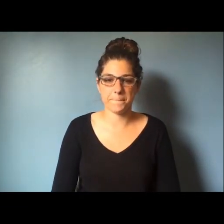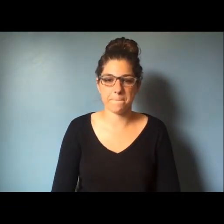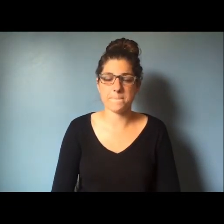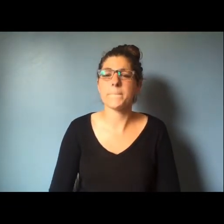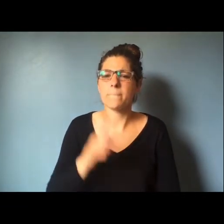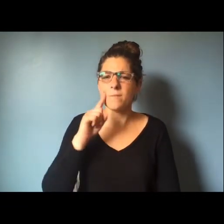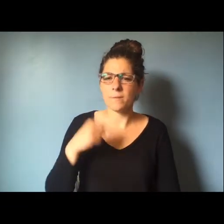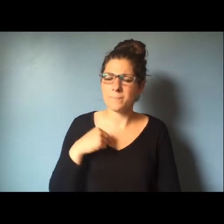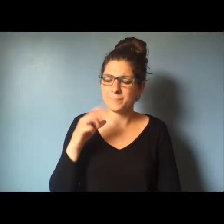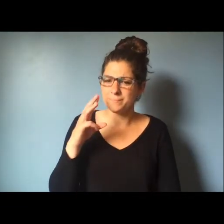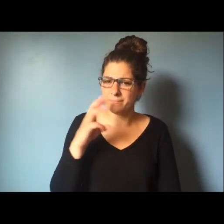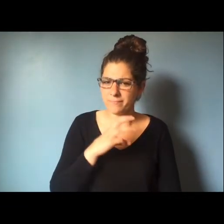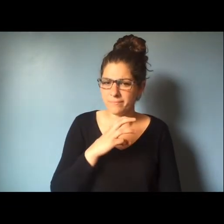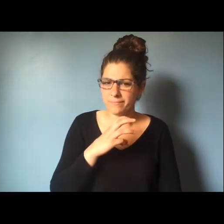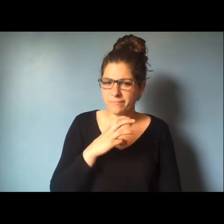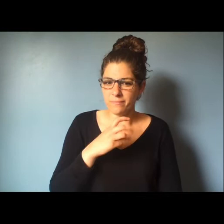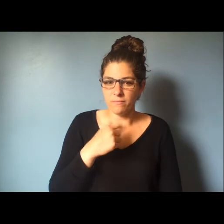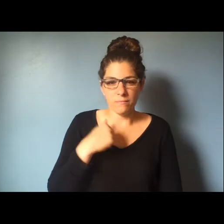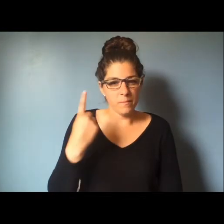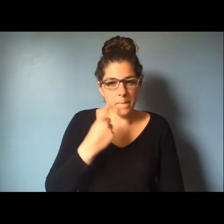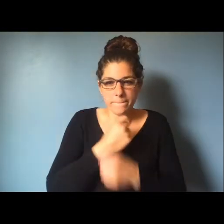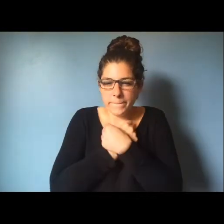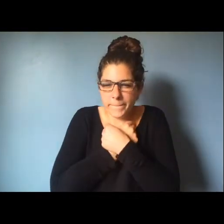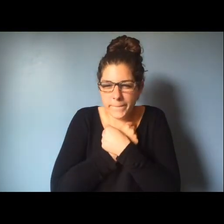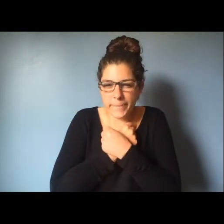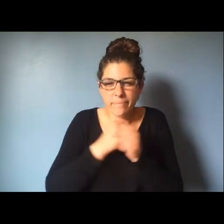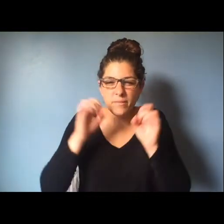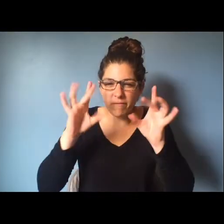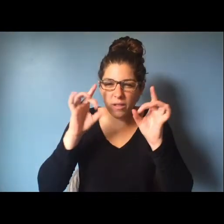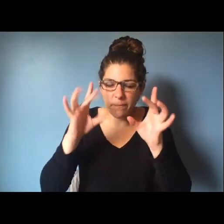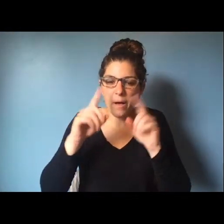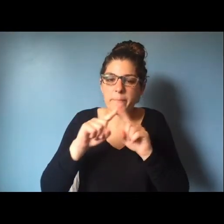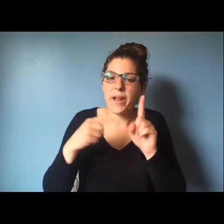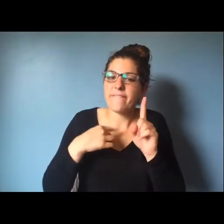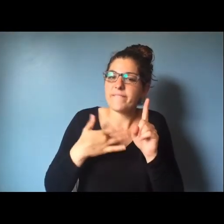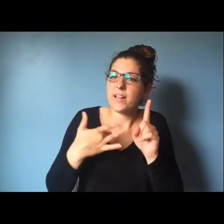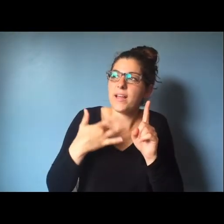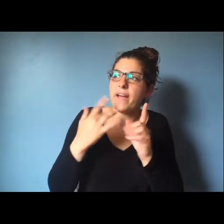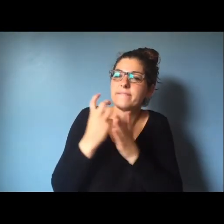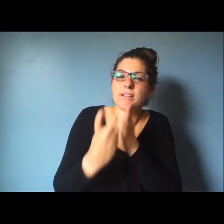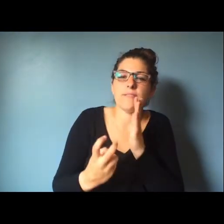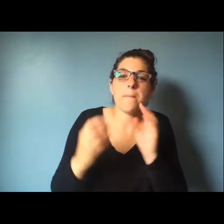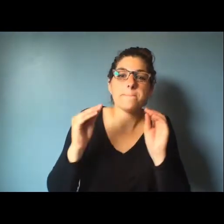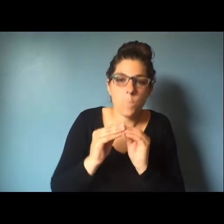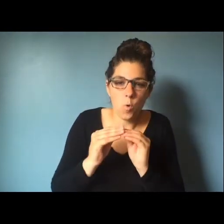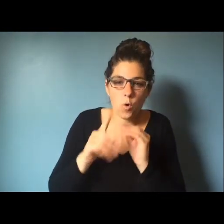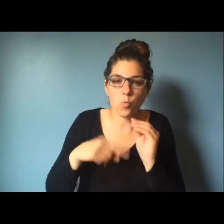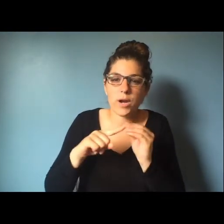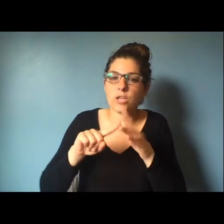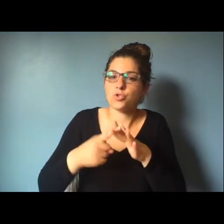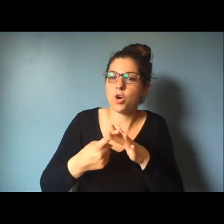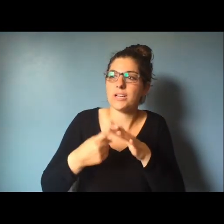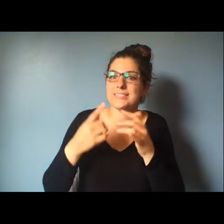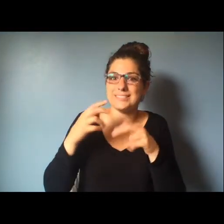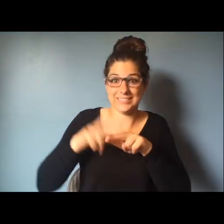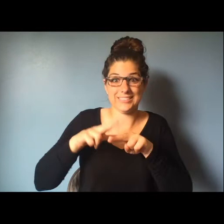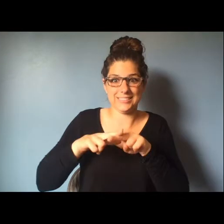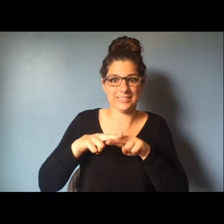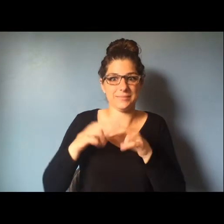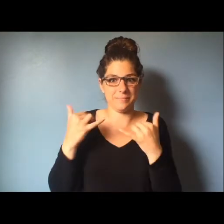For me, it's kind of weird because I've always loved volleyball, but I feel like I fell in love with it more when I started playing sitting.